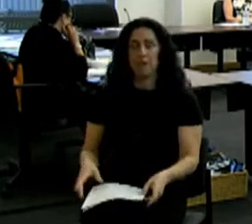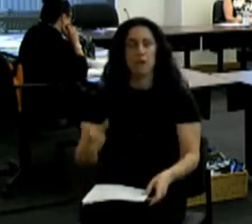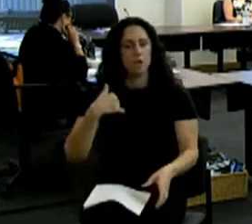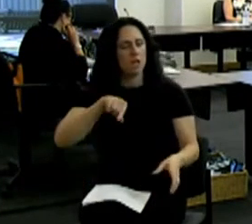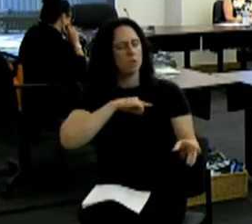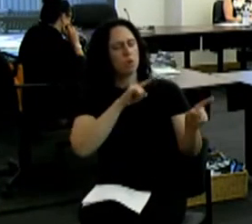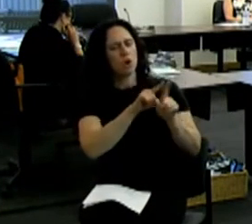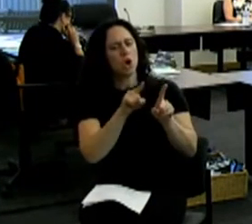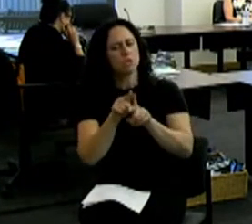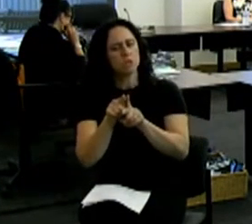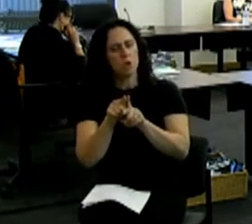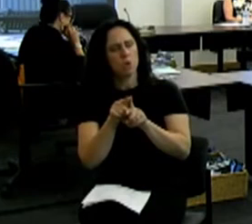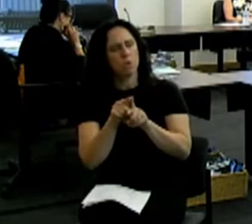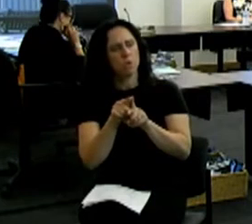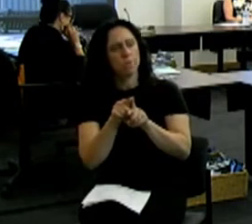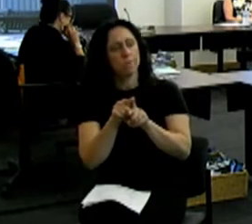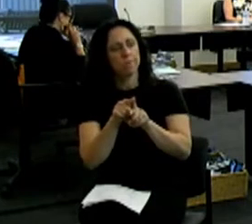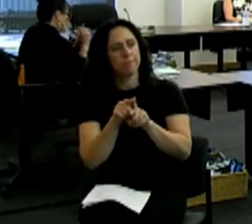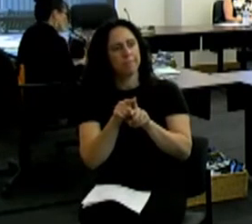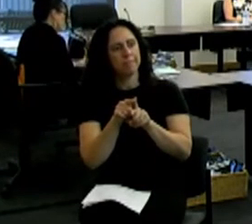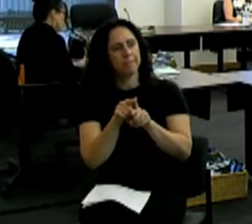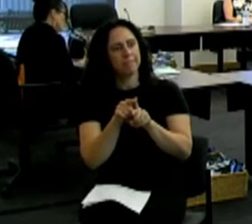And we're also,